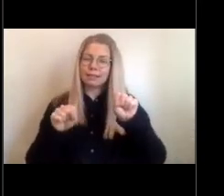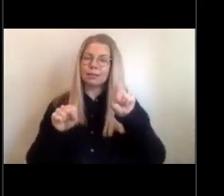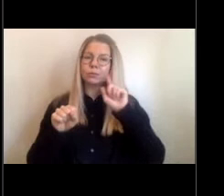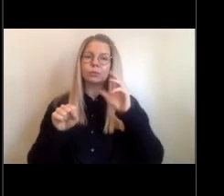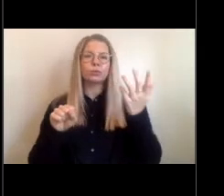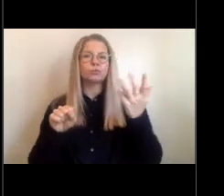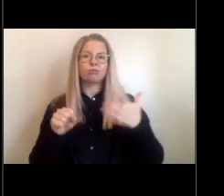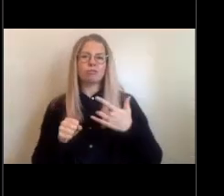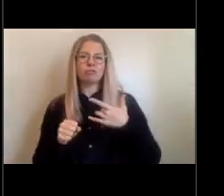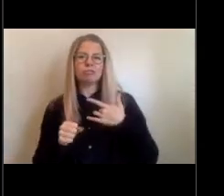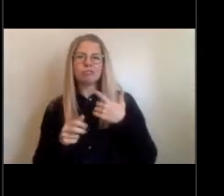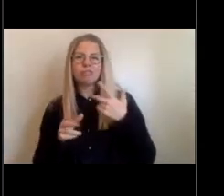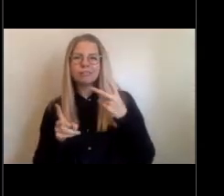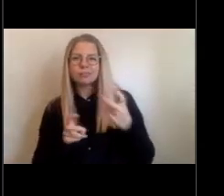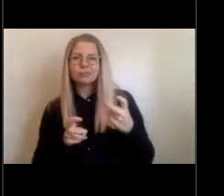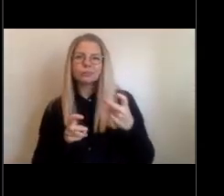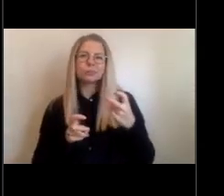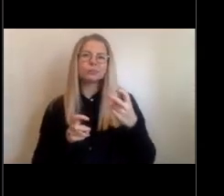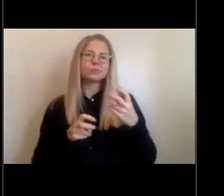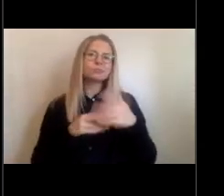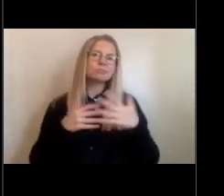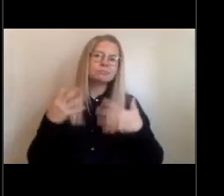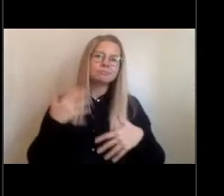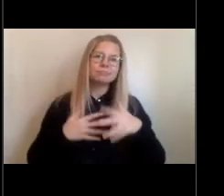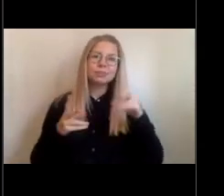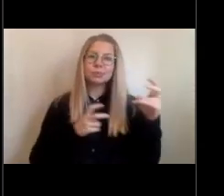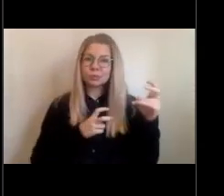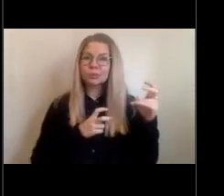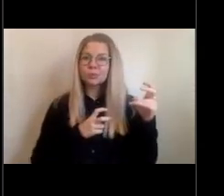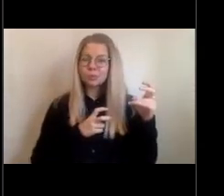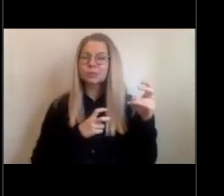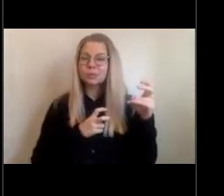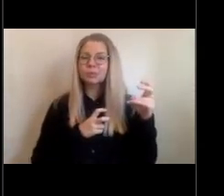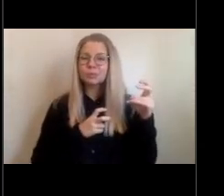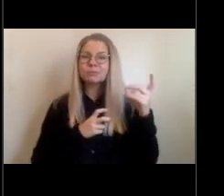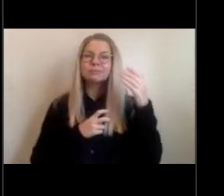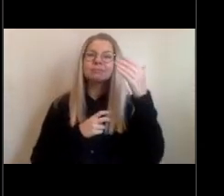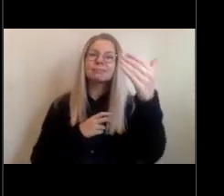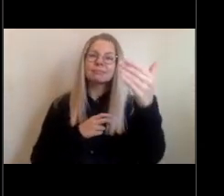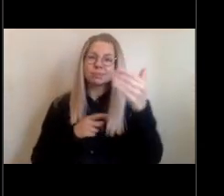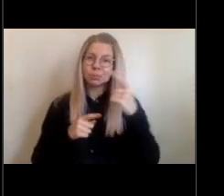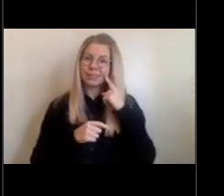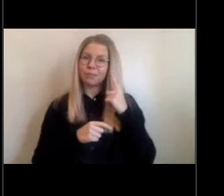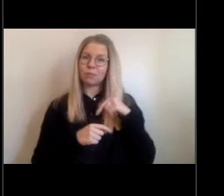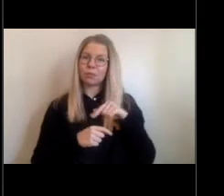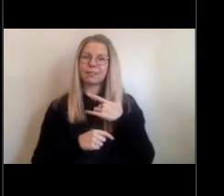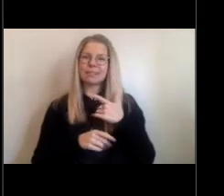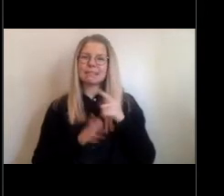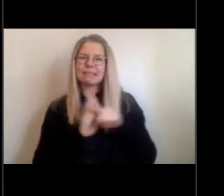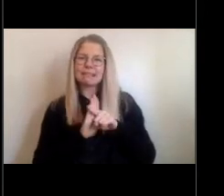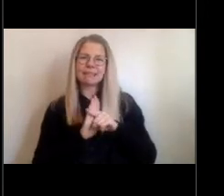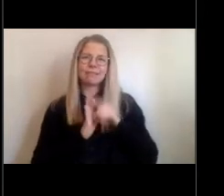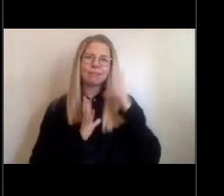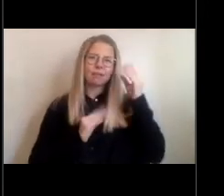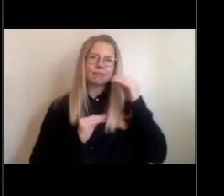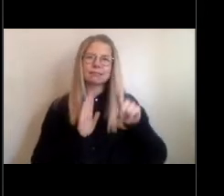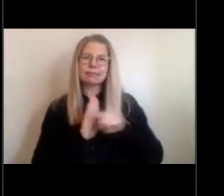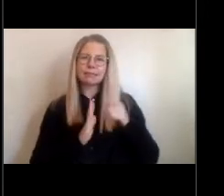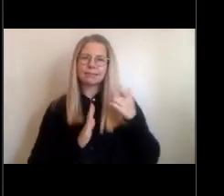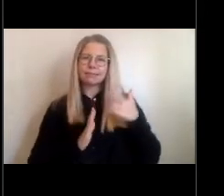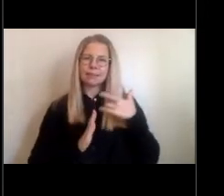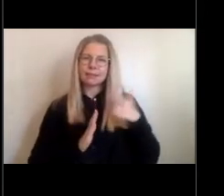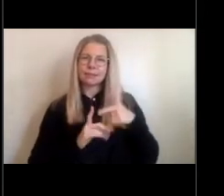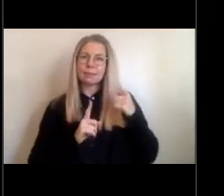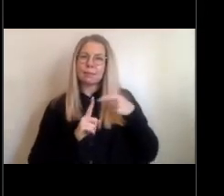years after adjusting for a lot of other variables. So if you had negative age stereotypes at the beginning of the study, you were more likely to have a heart attack,